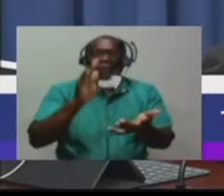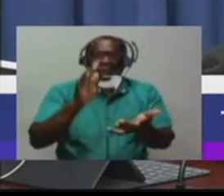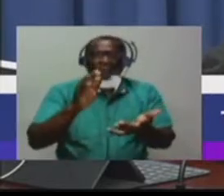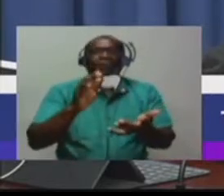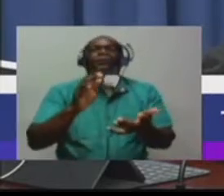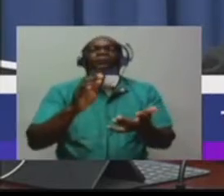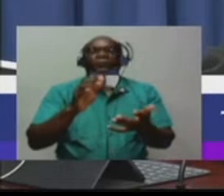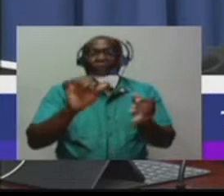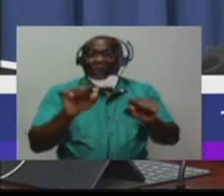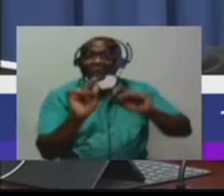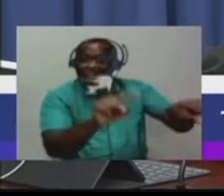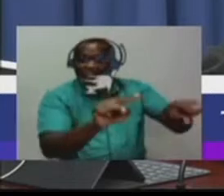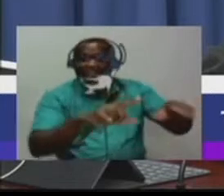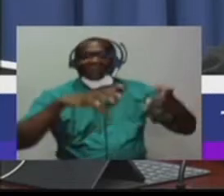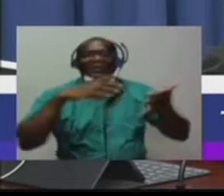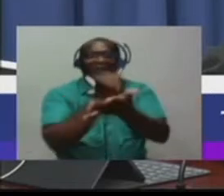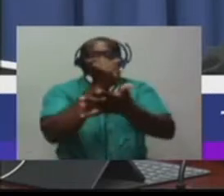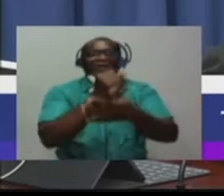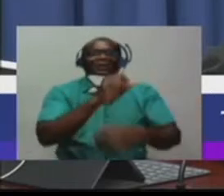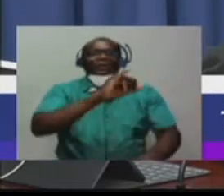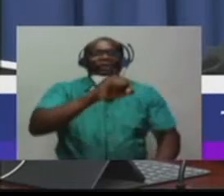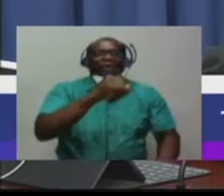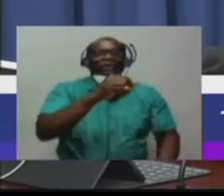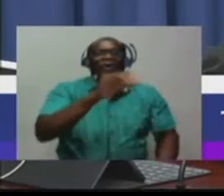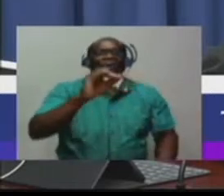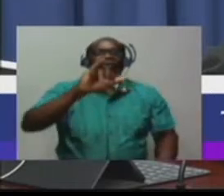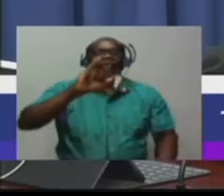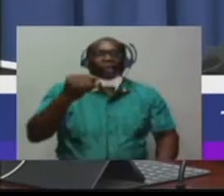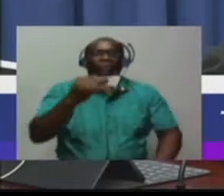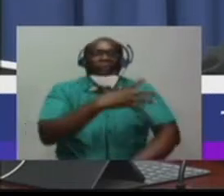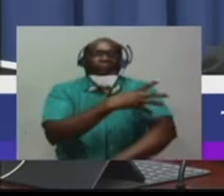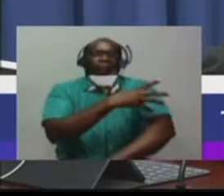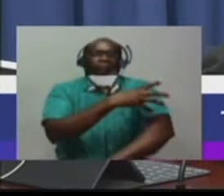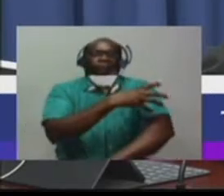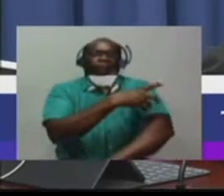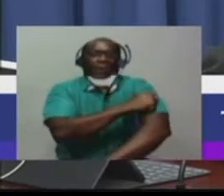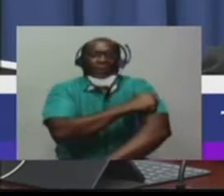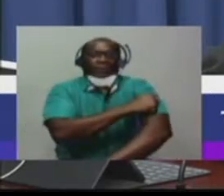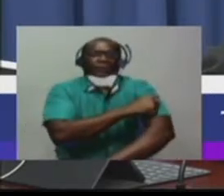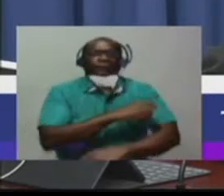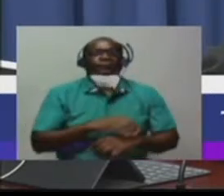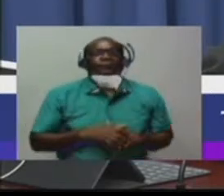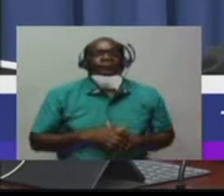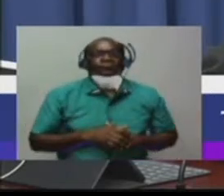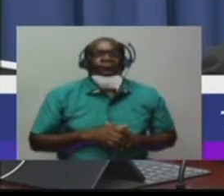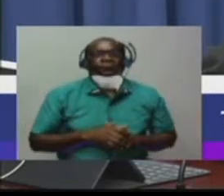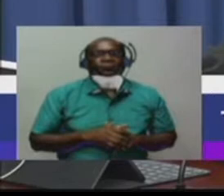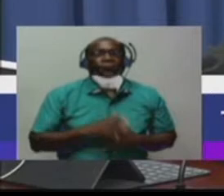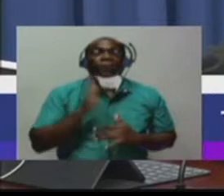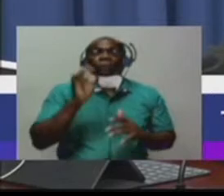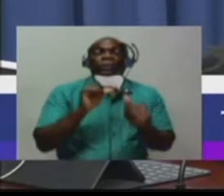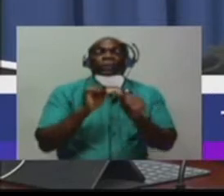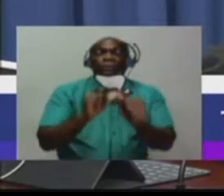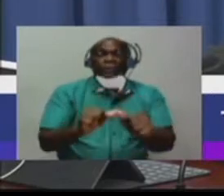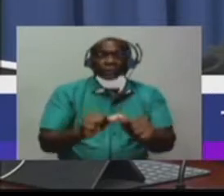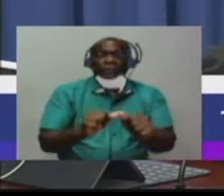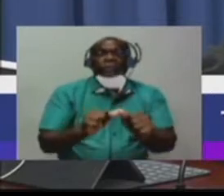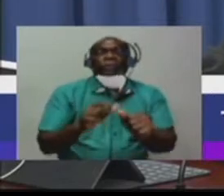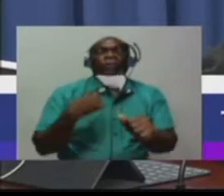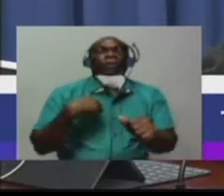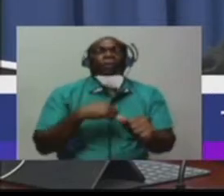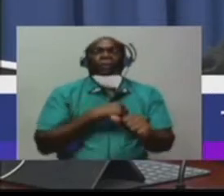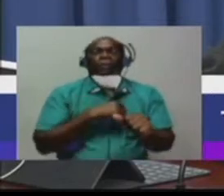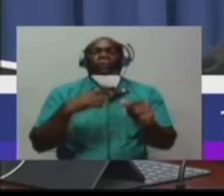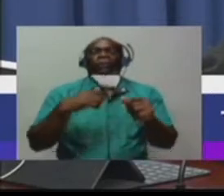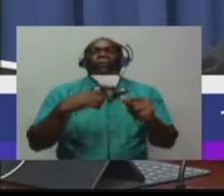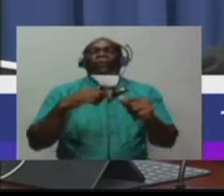Tobago. We are going to continue focusing our outreach activities to those